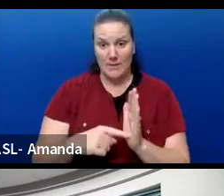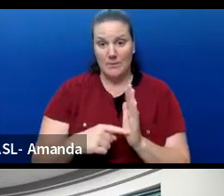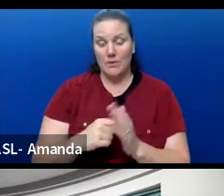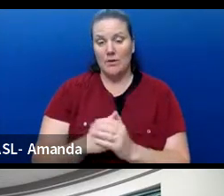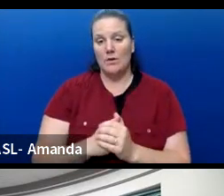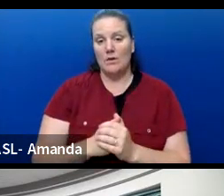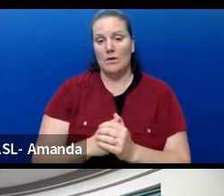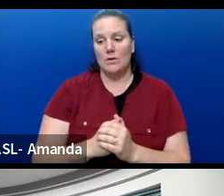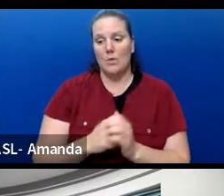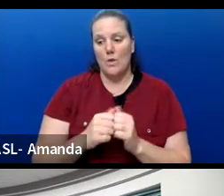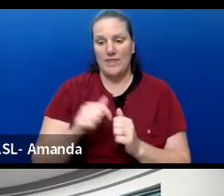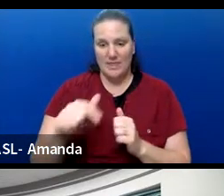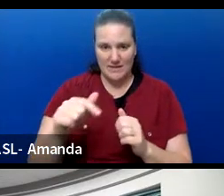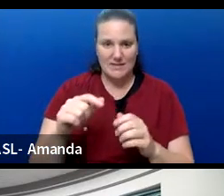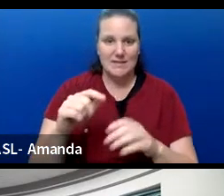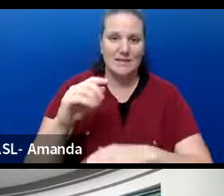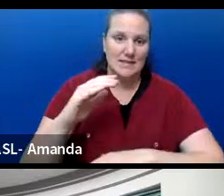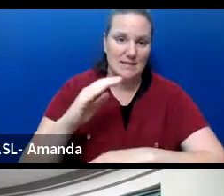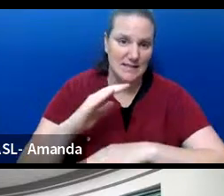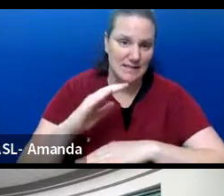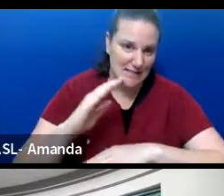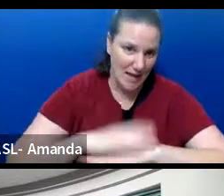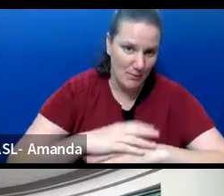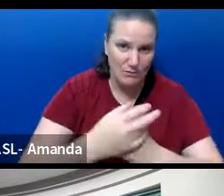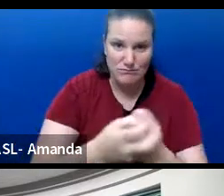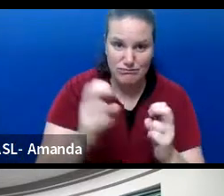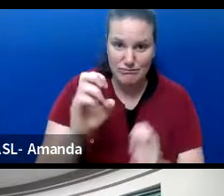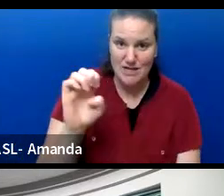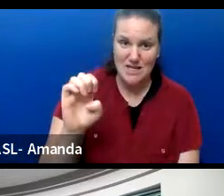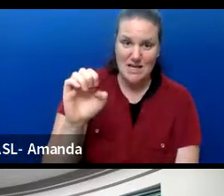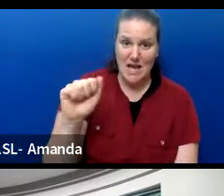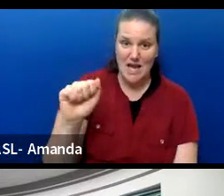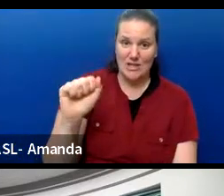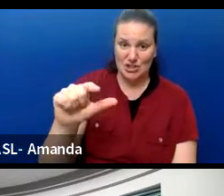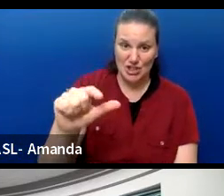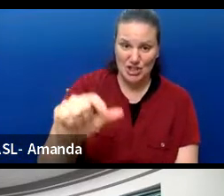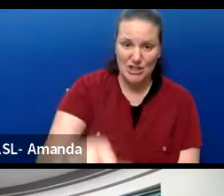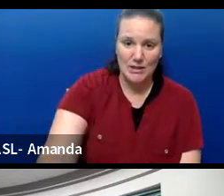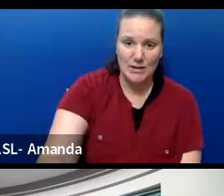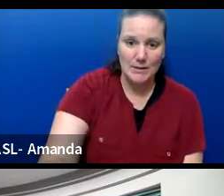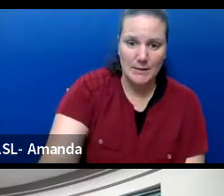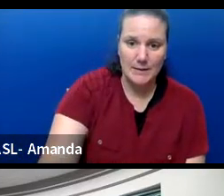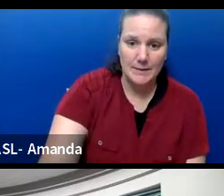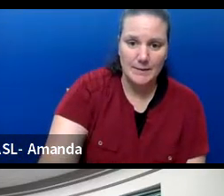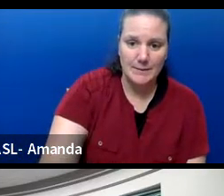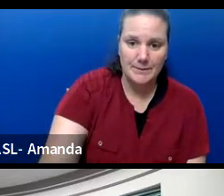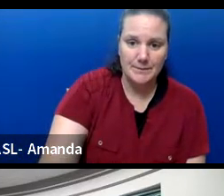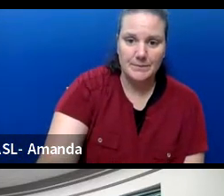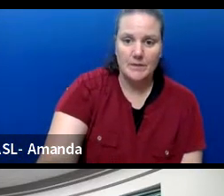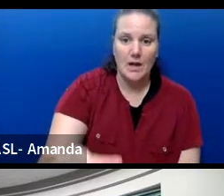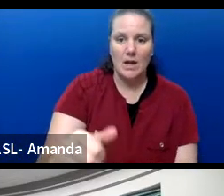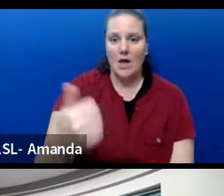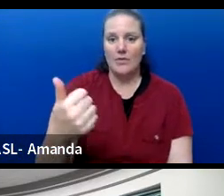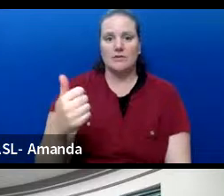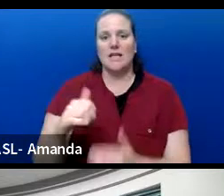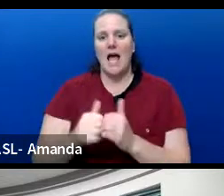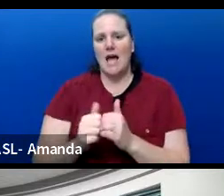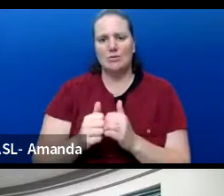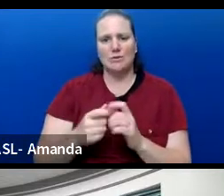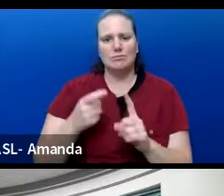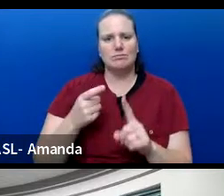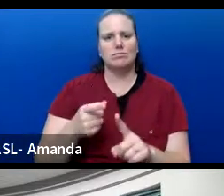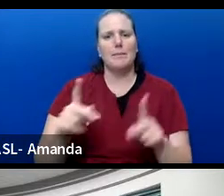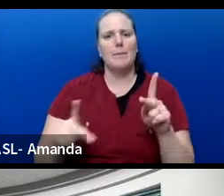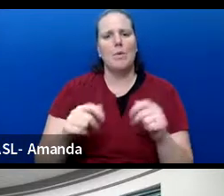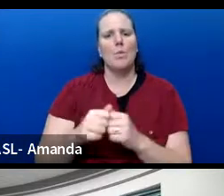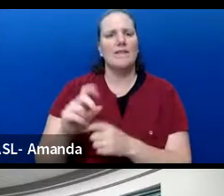table, as well as EAG, Equity Advisory Group, and others. How do we hit a new watermark for persons with disabilities?